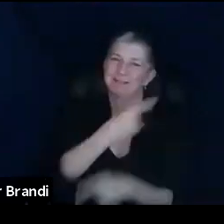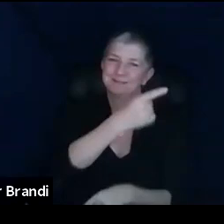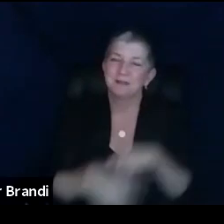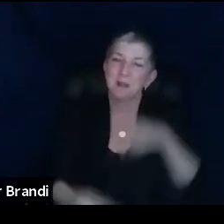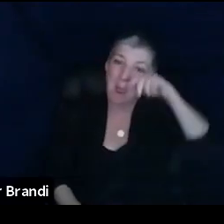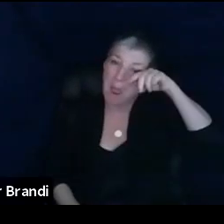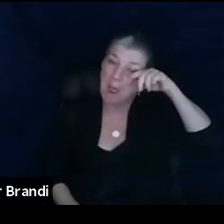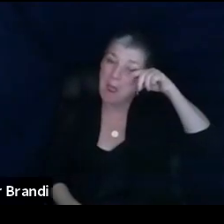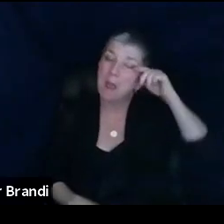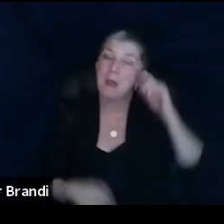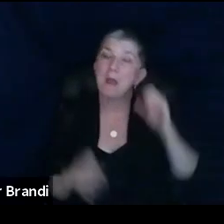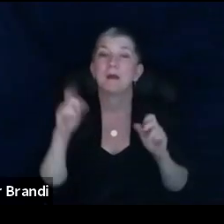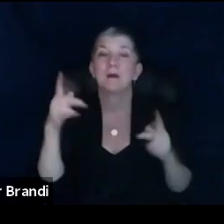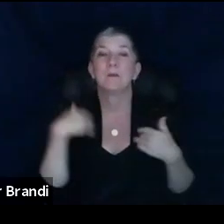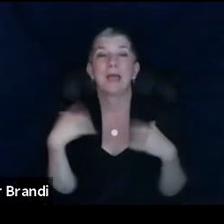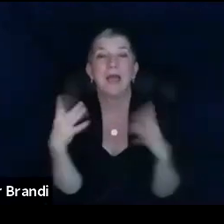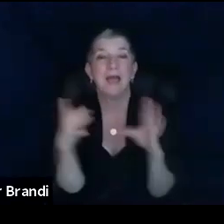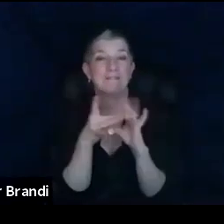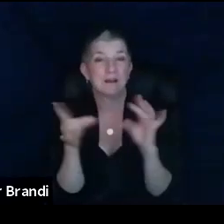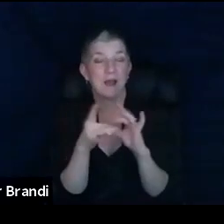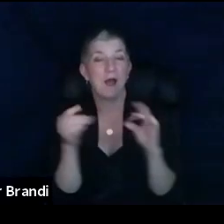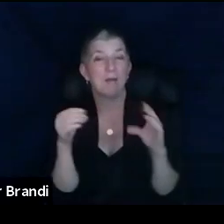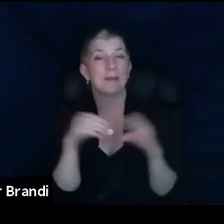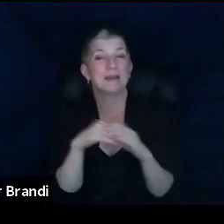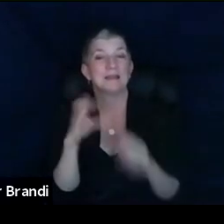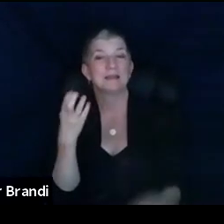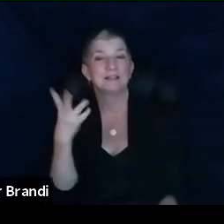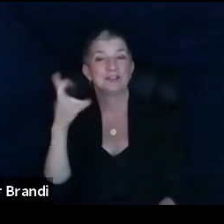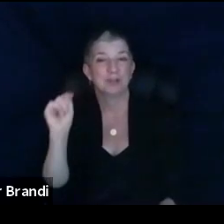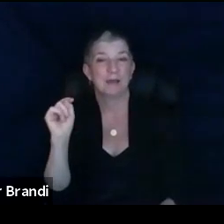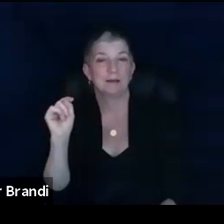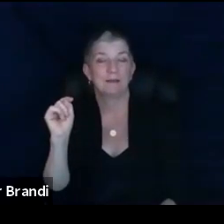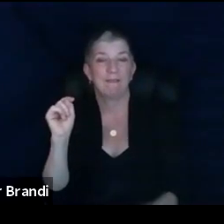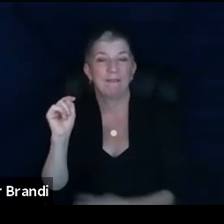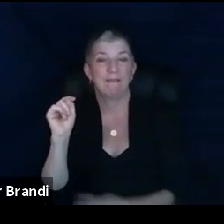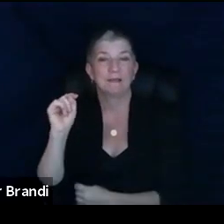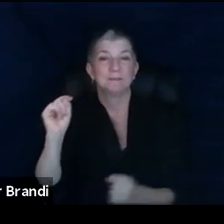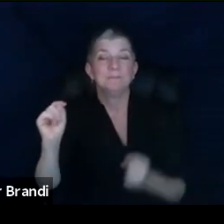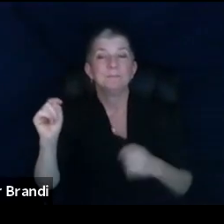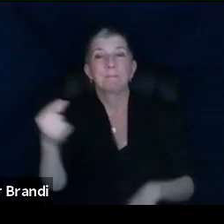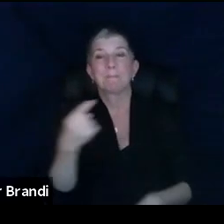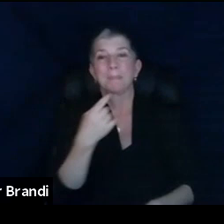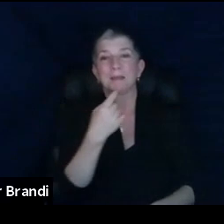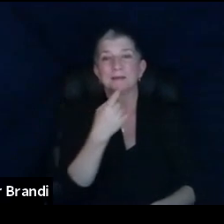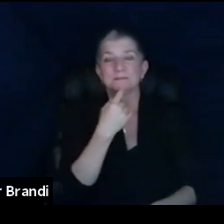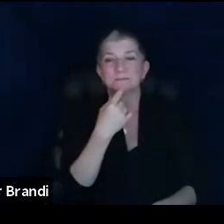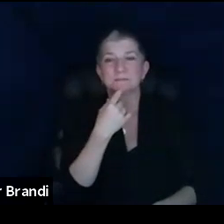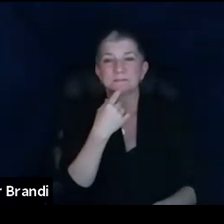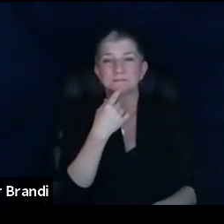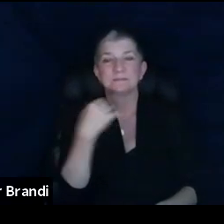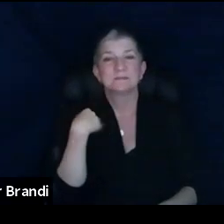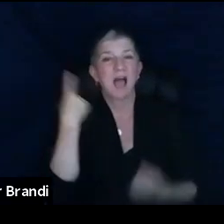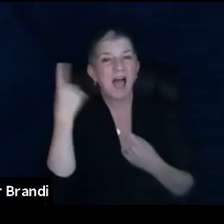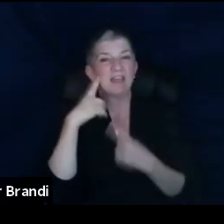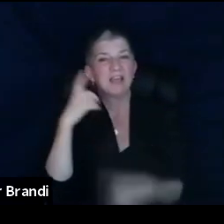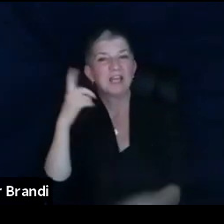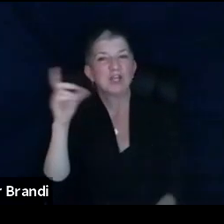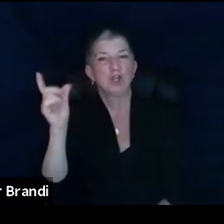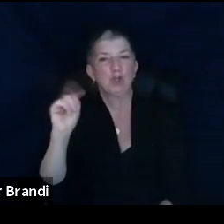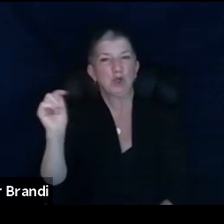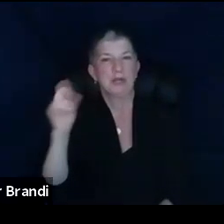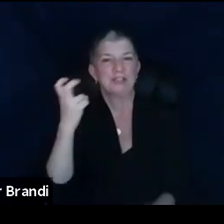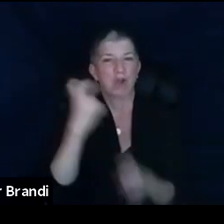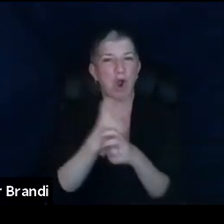So we have a comment here in the chat, and it says, I think that urination is a hard limit for